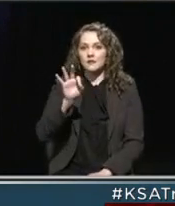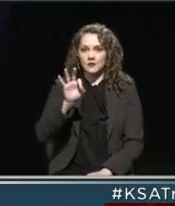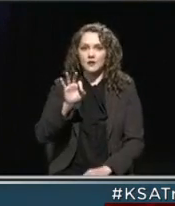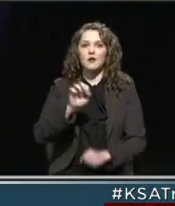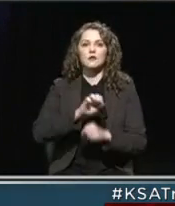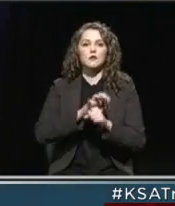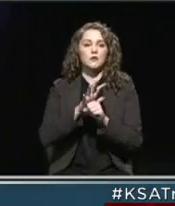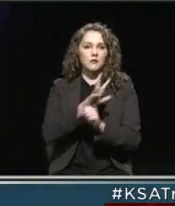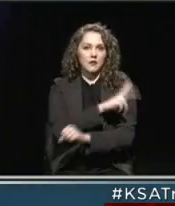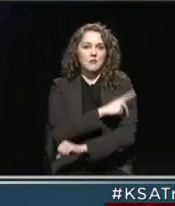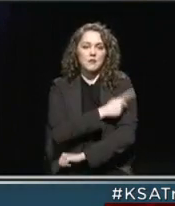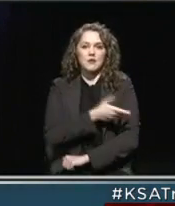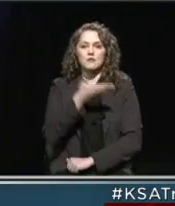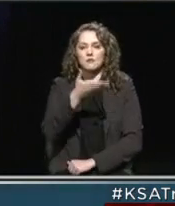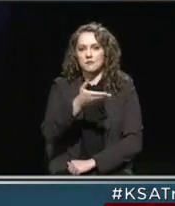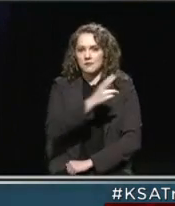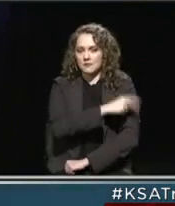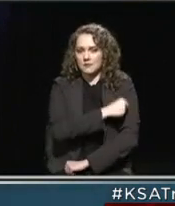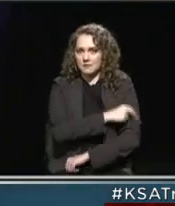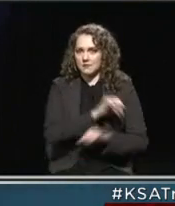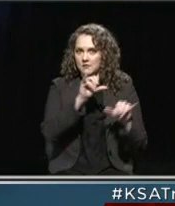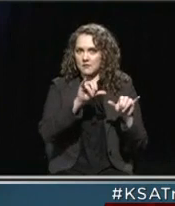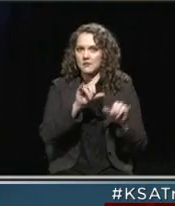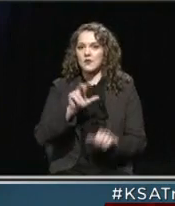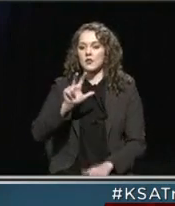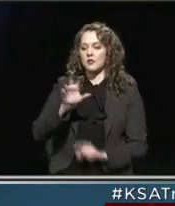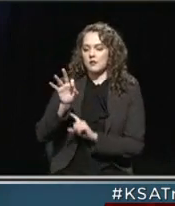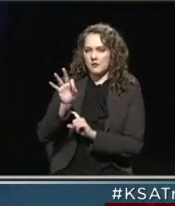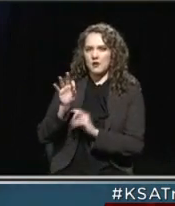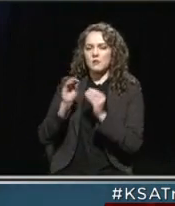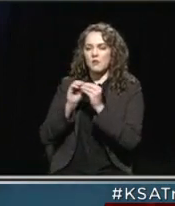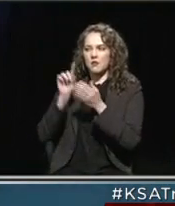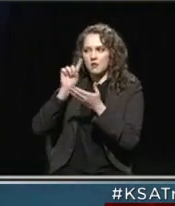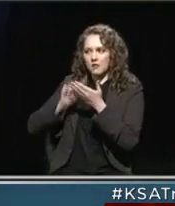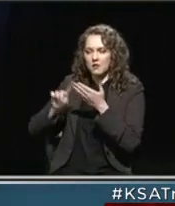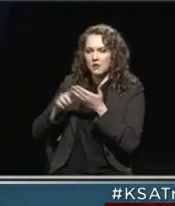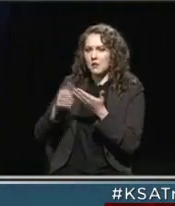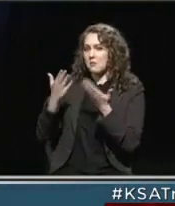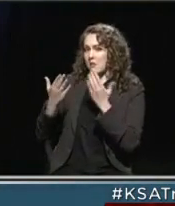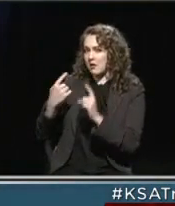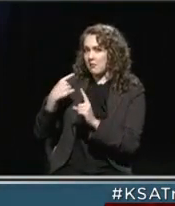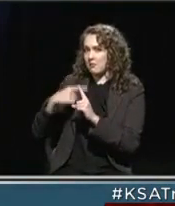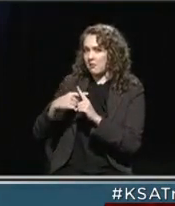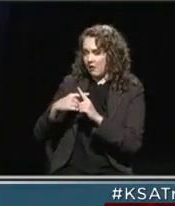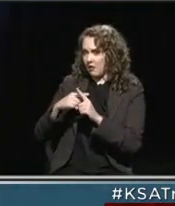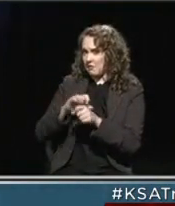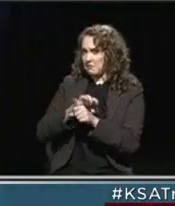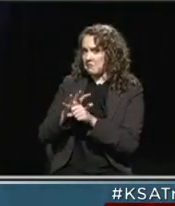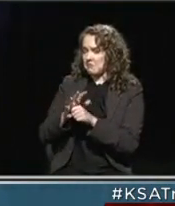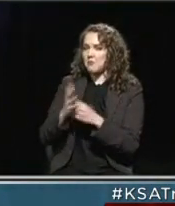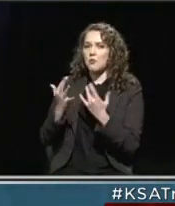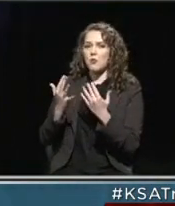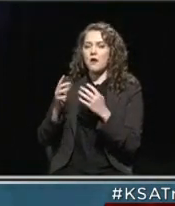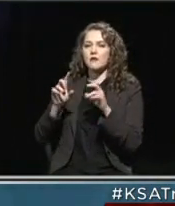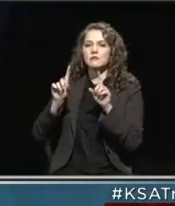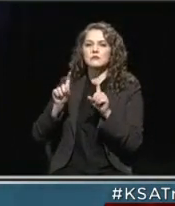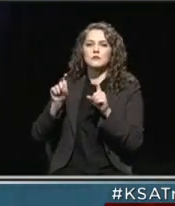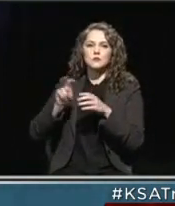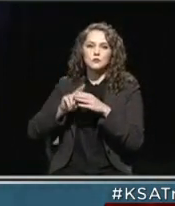positive patients in the hospital, with another 39 being investigated as potentially having COVID-19. They're waiting test